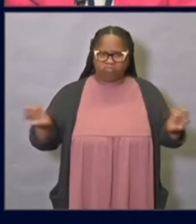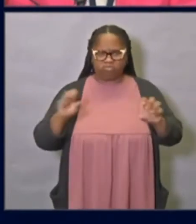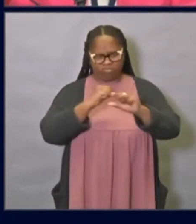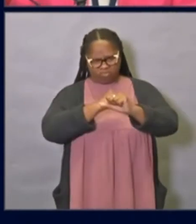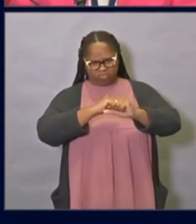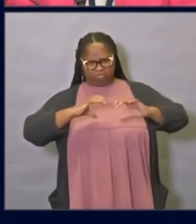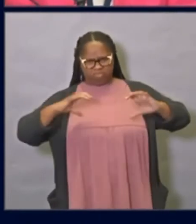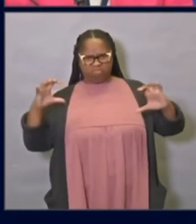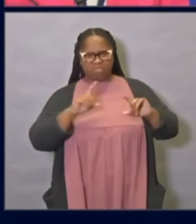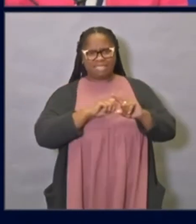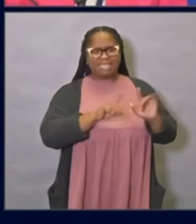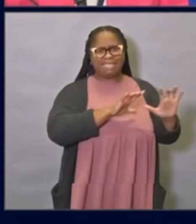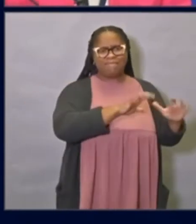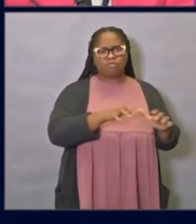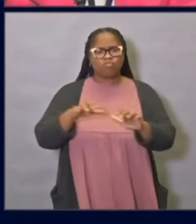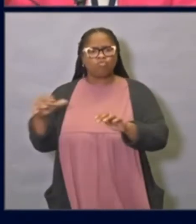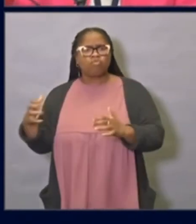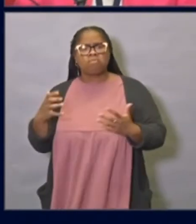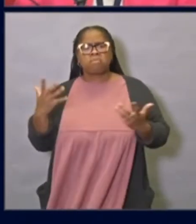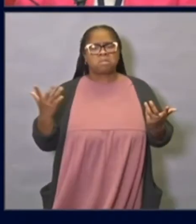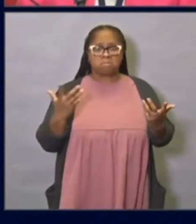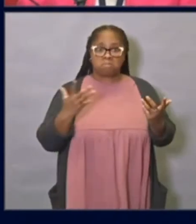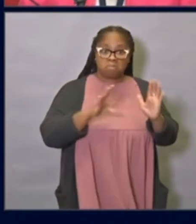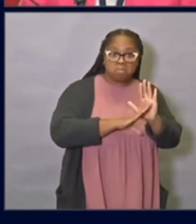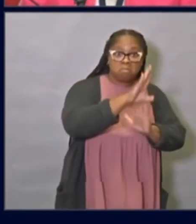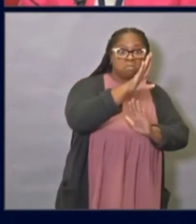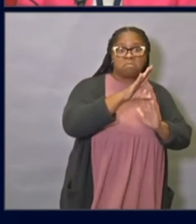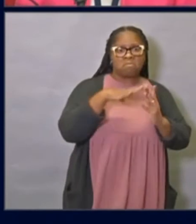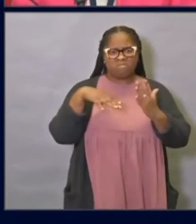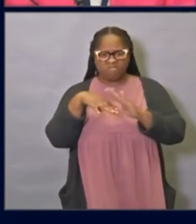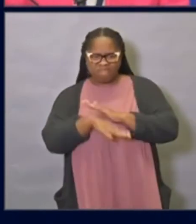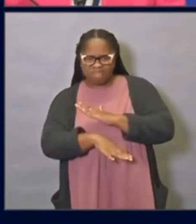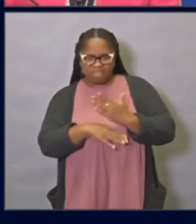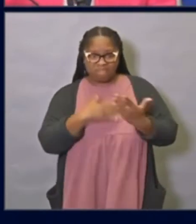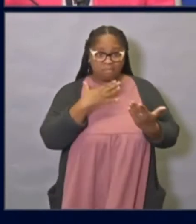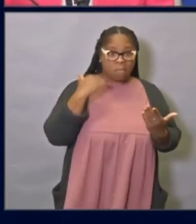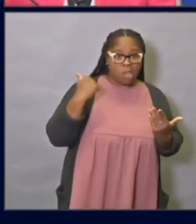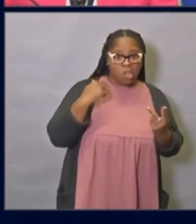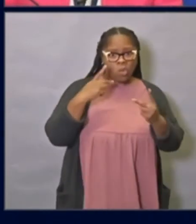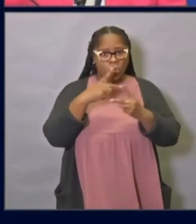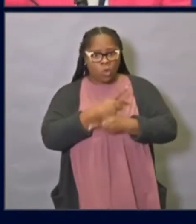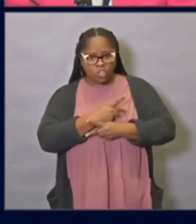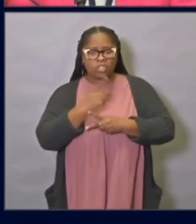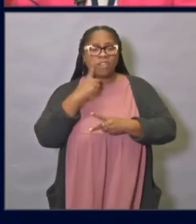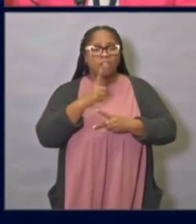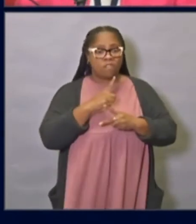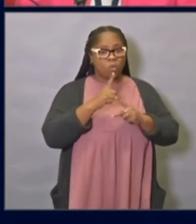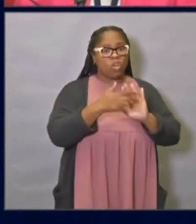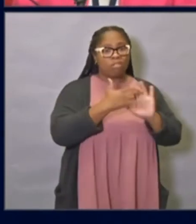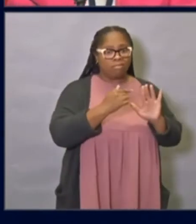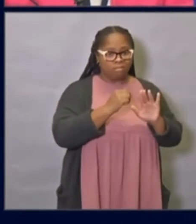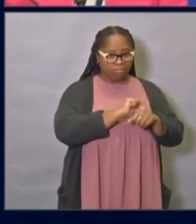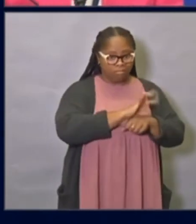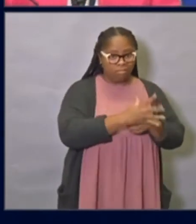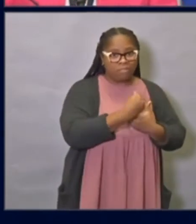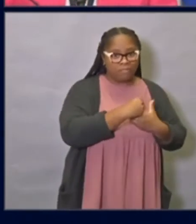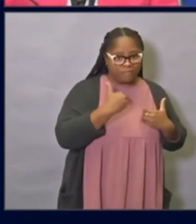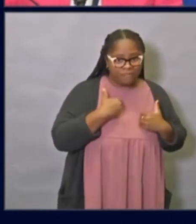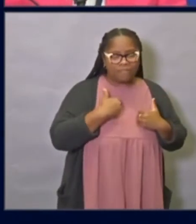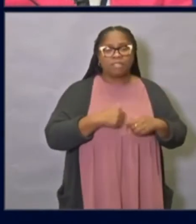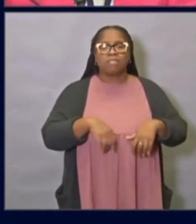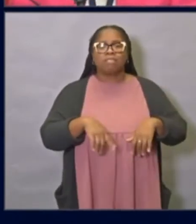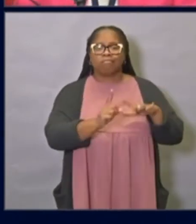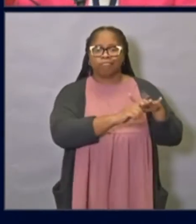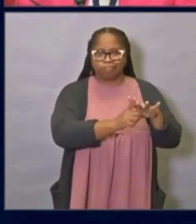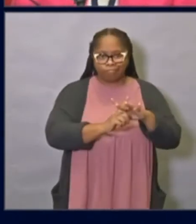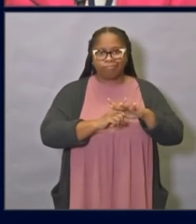groups of residents are faring in terms of cases, hospitalizations, and deaths. Our goal as we navigate through this pandemic